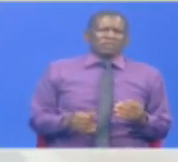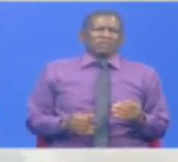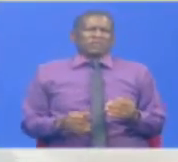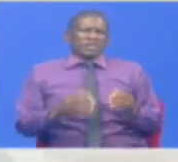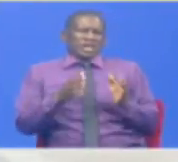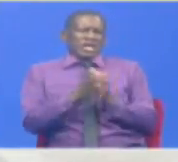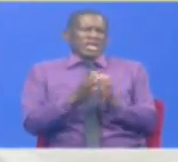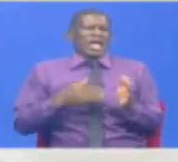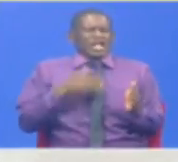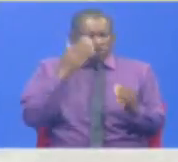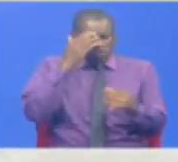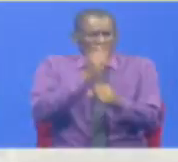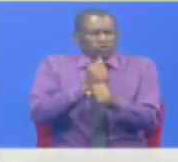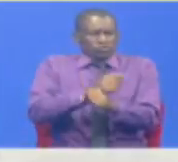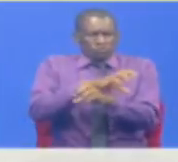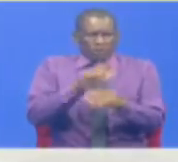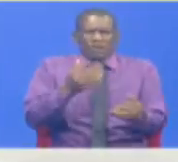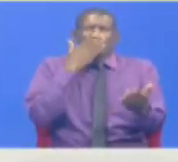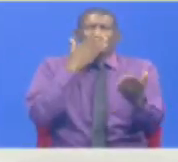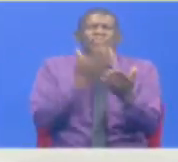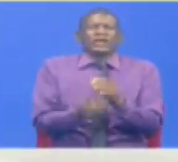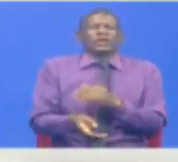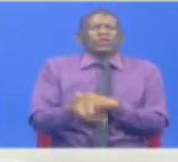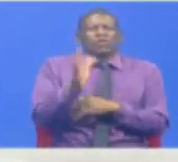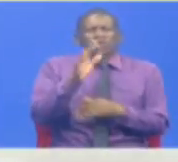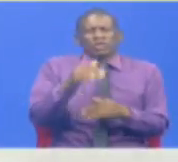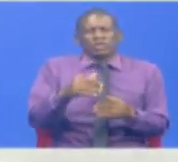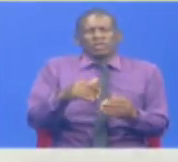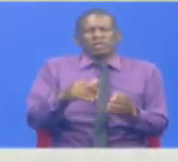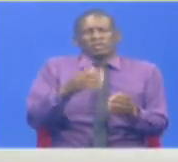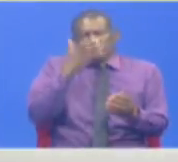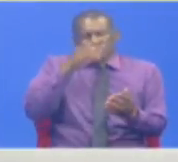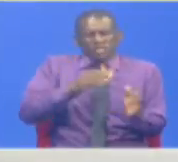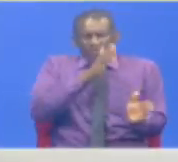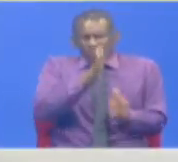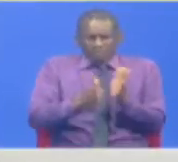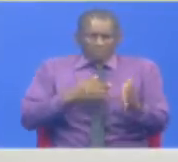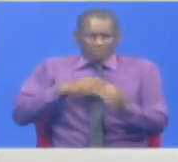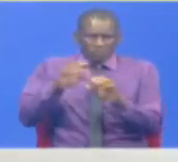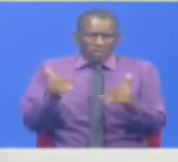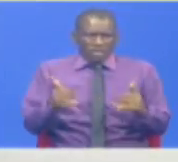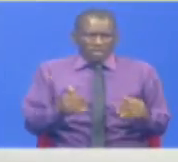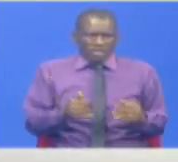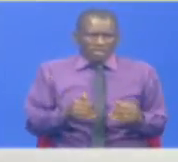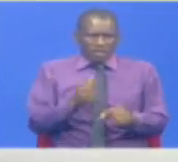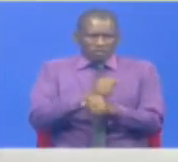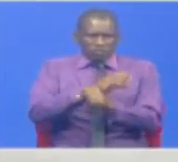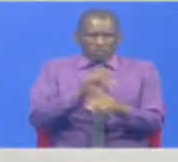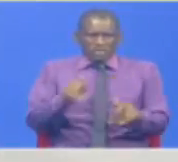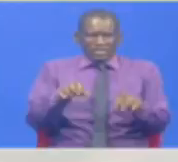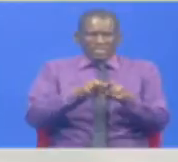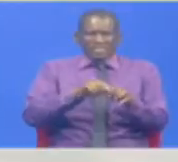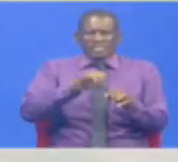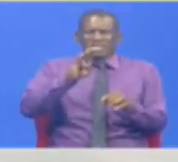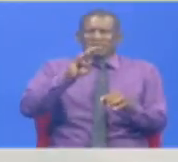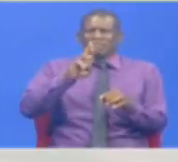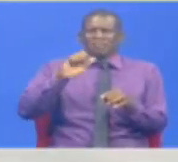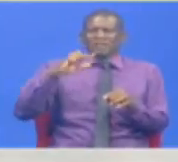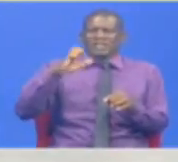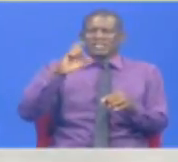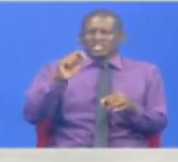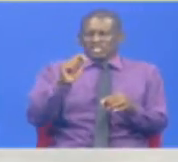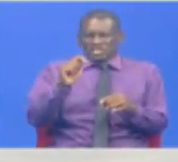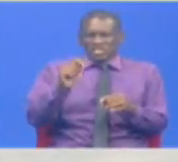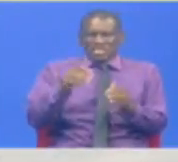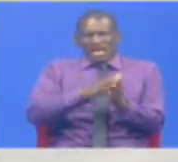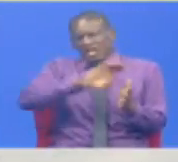jua nitafanya poa. Nashukuru kwa juu ameni prepare vizuri. Nitafanya poa. Mbaka akina bridge na wengine wafurahi.